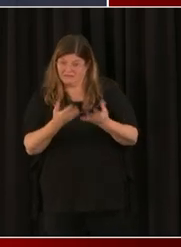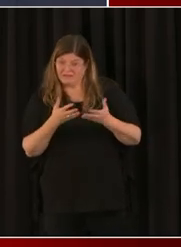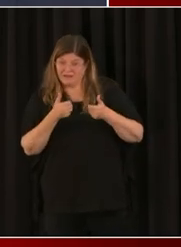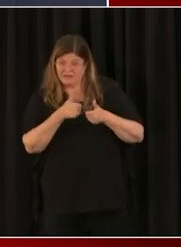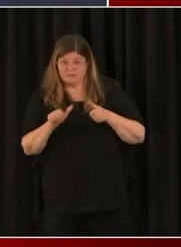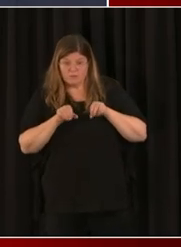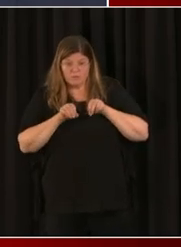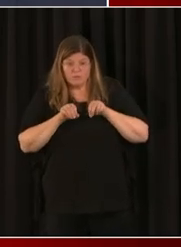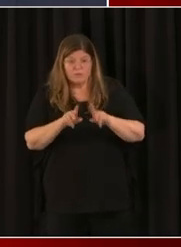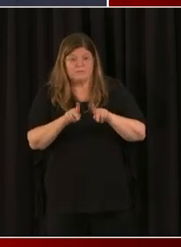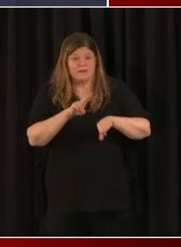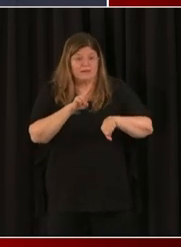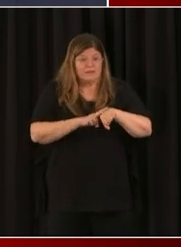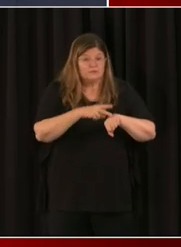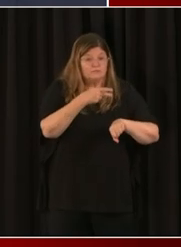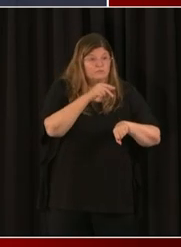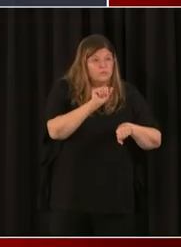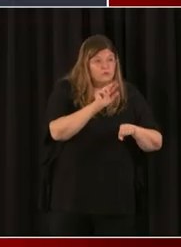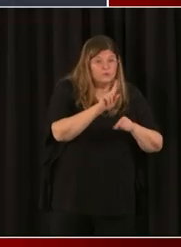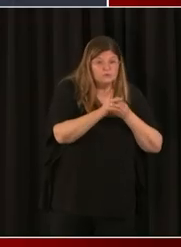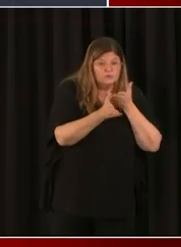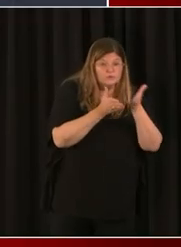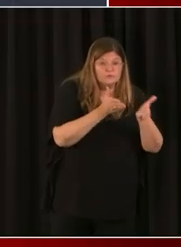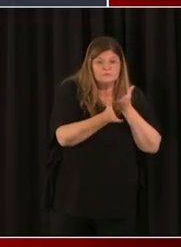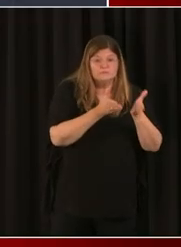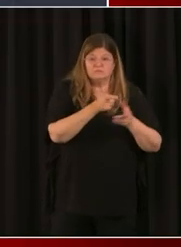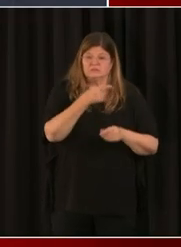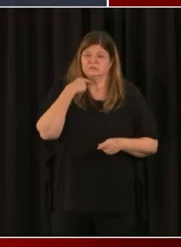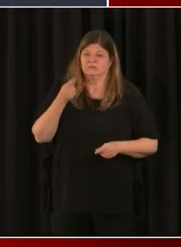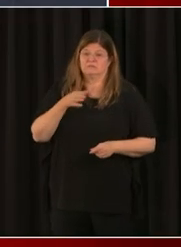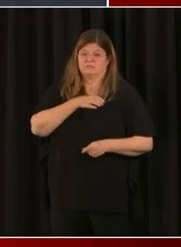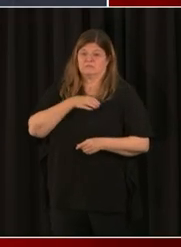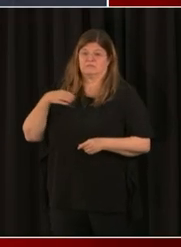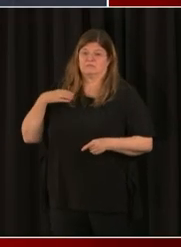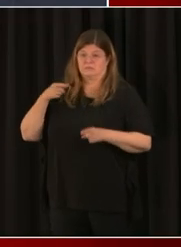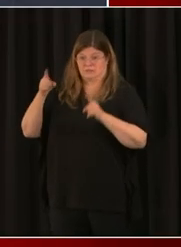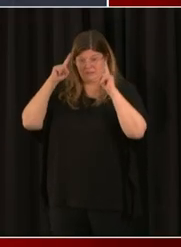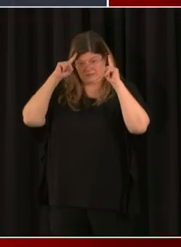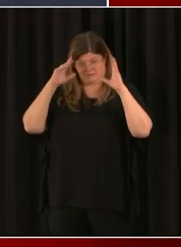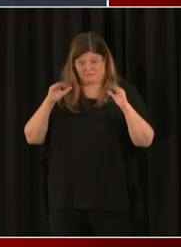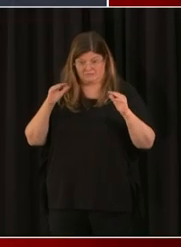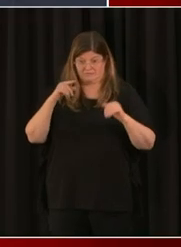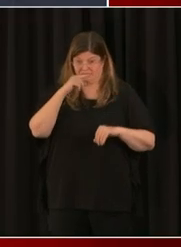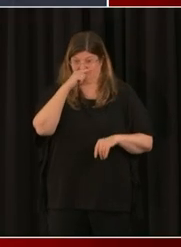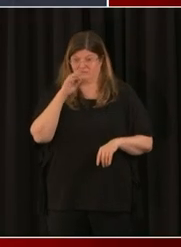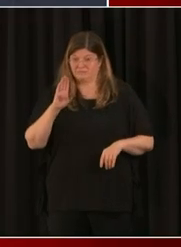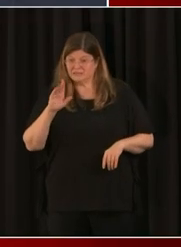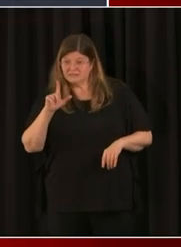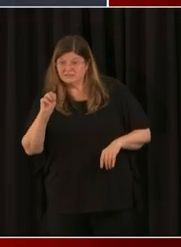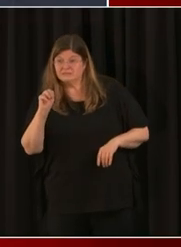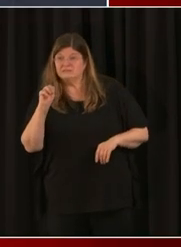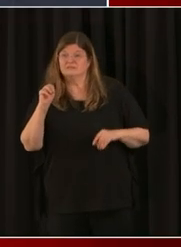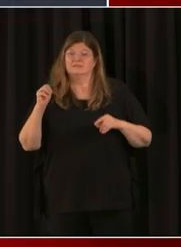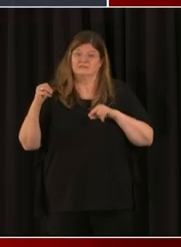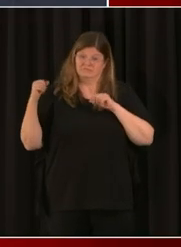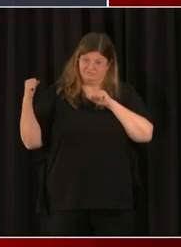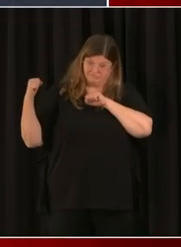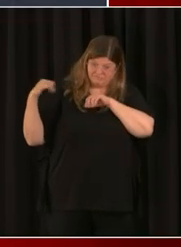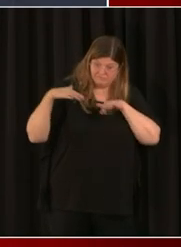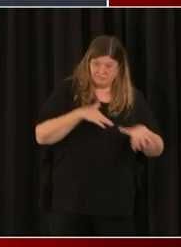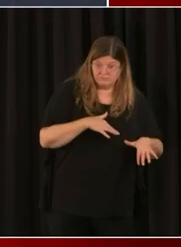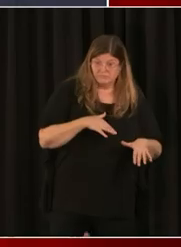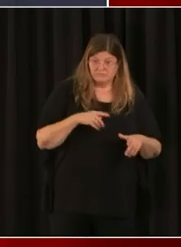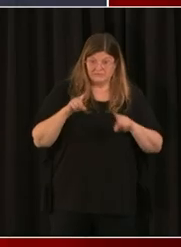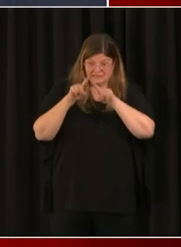National Park Service has issued permits. And you told the council you expect that Black Lives Matter placards will